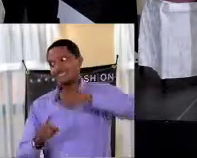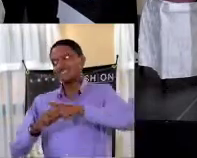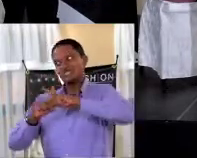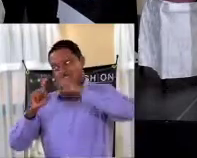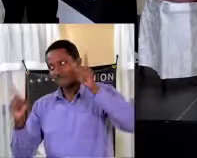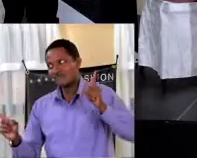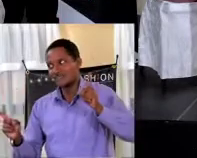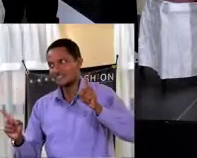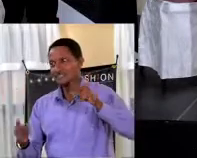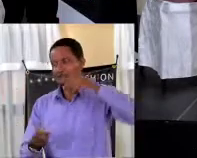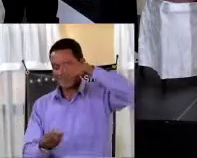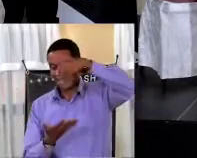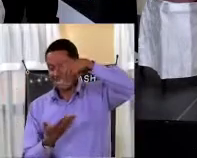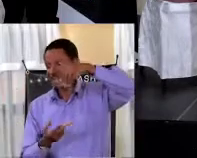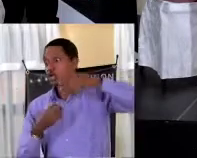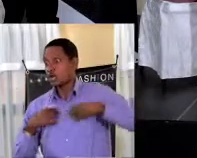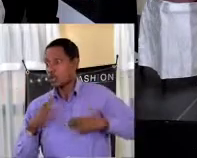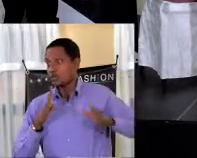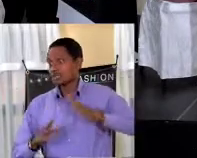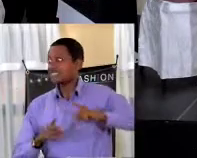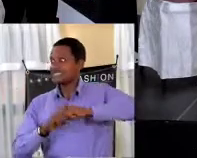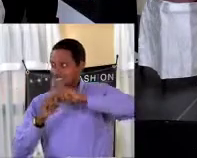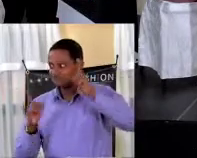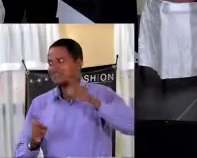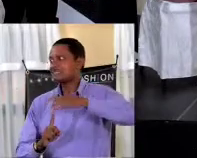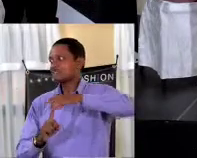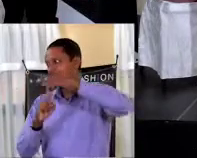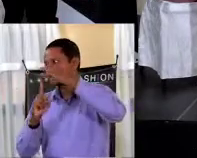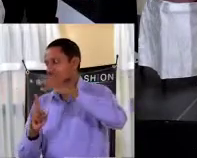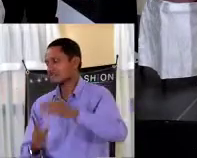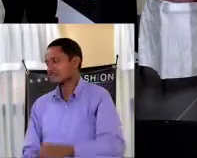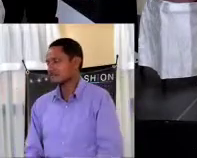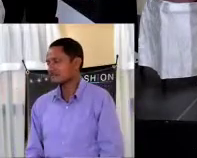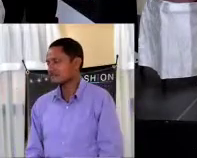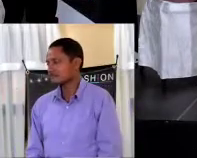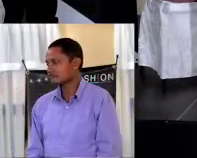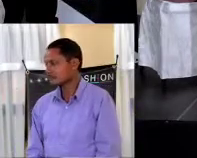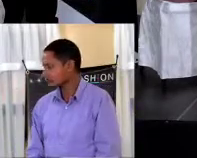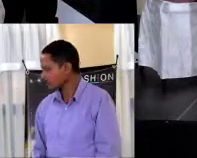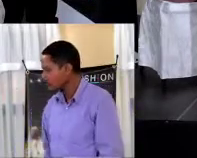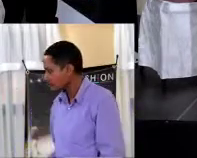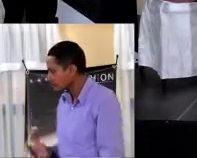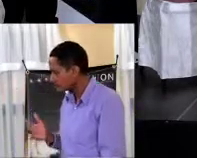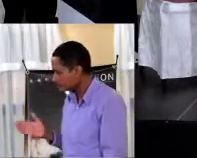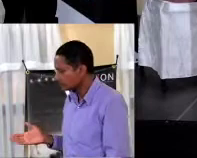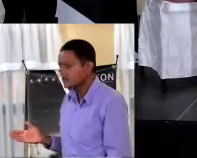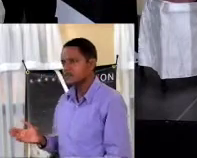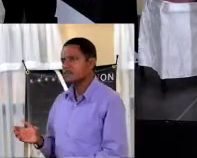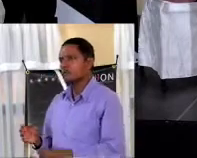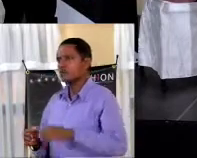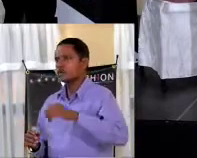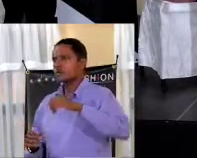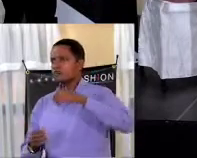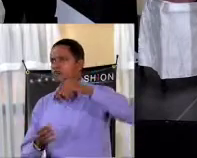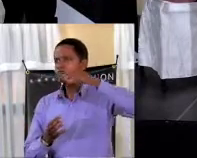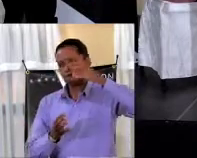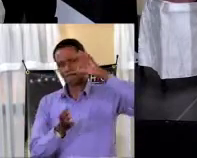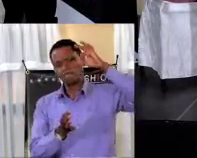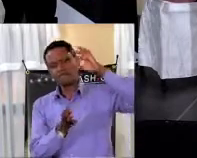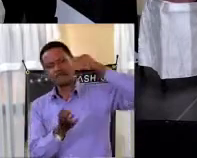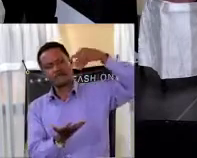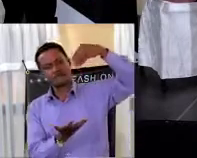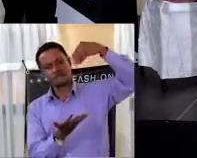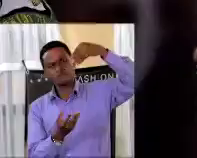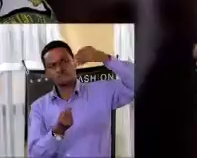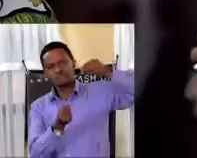expound what I was saying, or to draw attention to what I was saying, quality is not just about material. Quality is also about